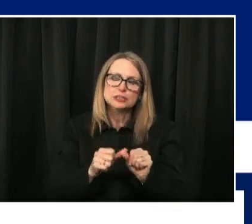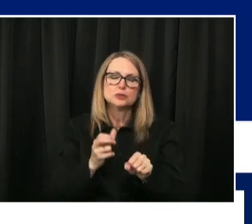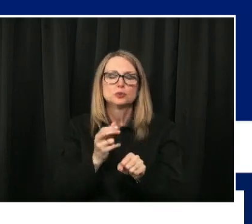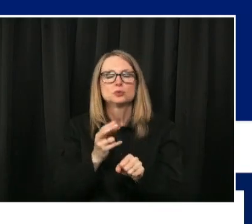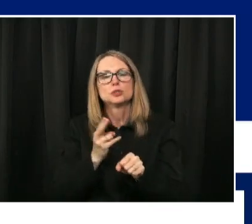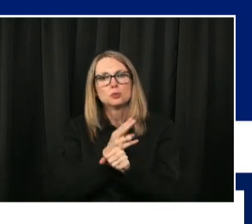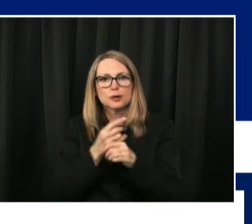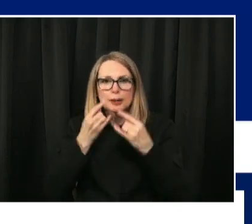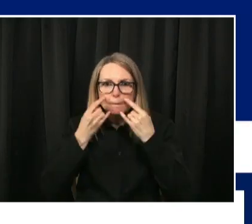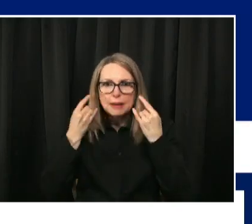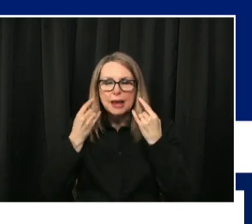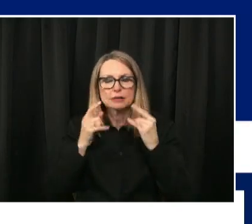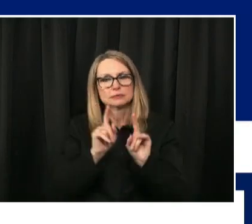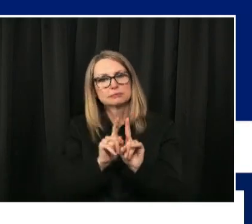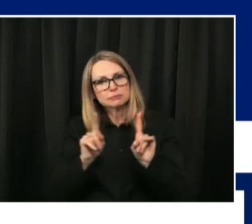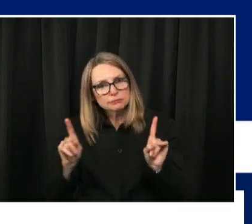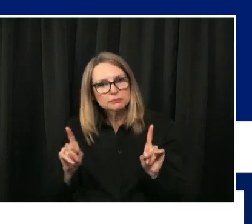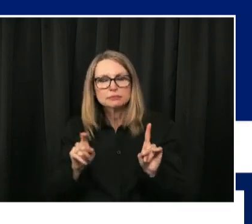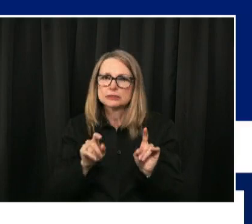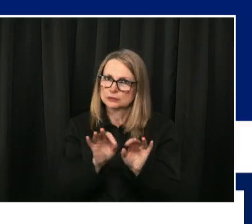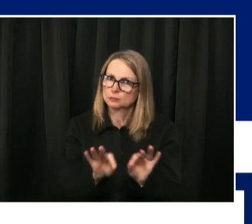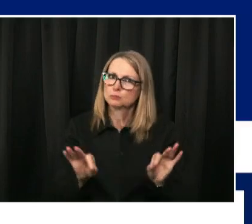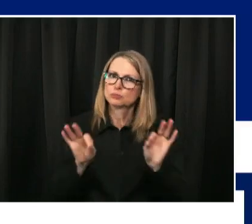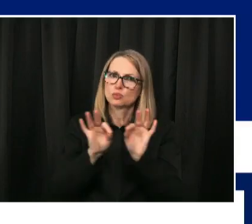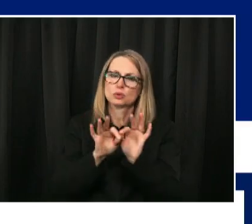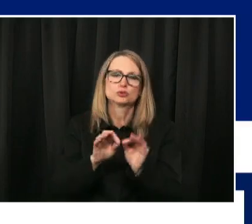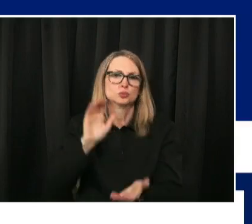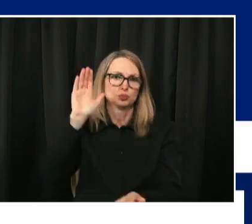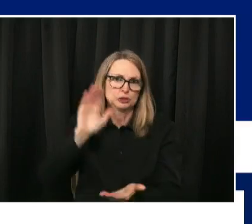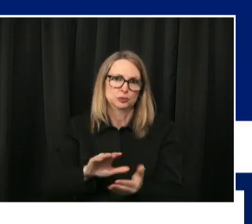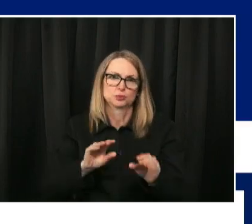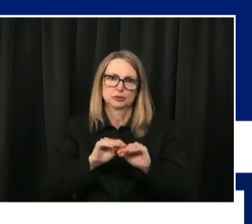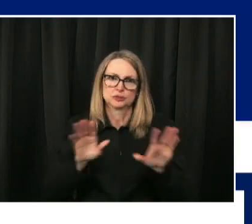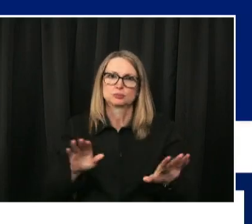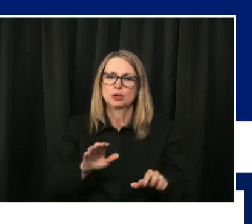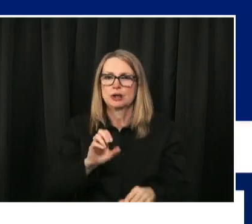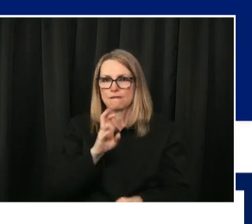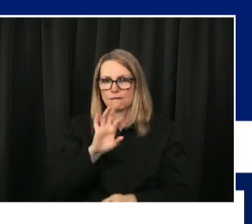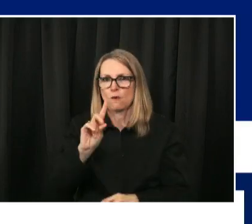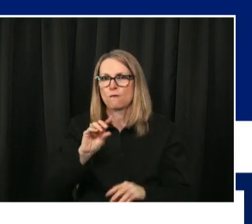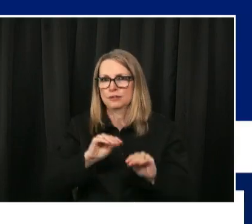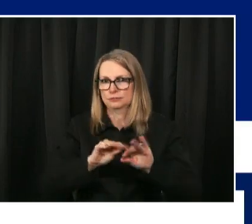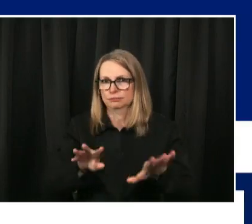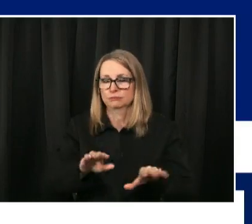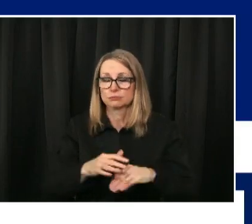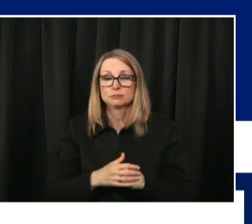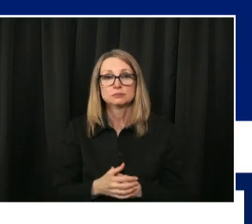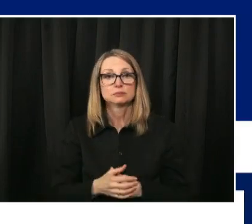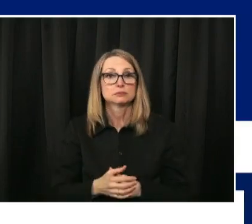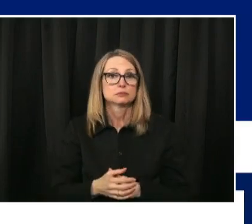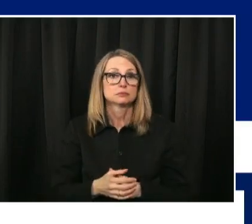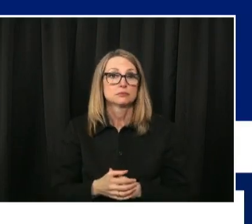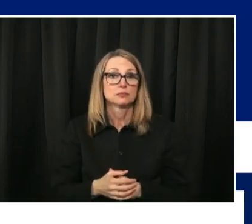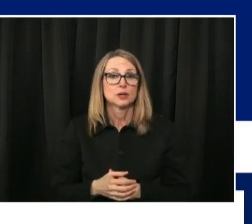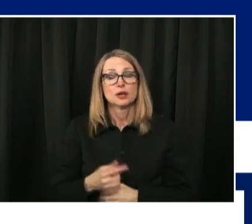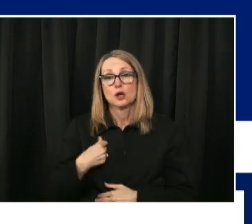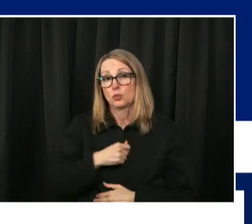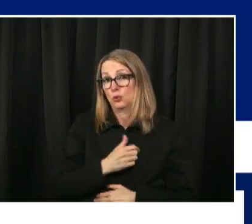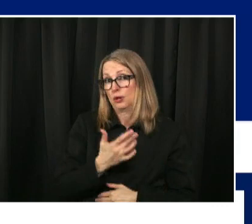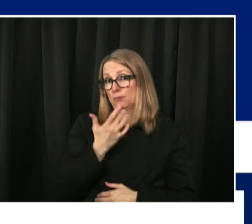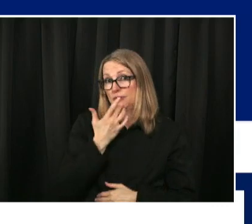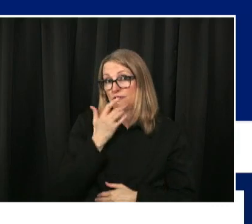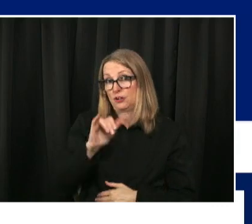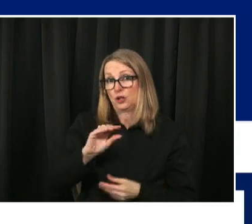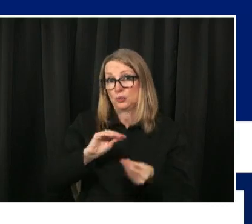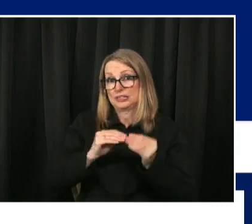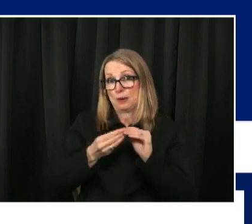social distancing, to maintain the level of disease transmission that we're experiencing. Ideally, we would love to see these numbers come down,